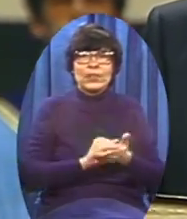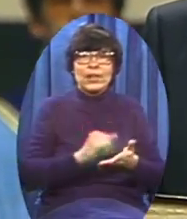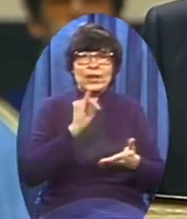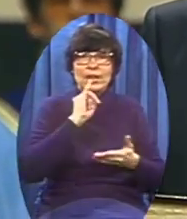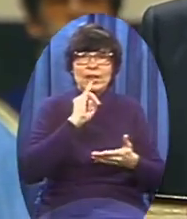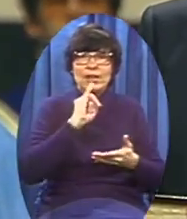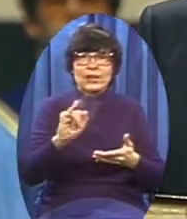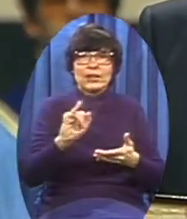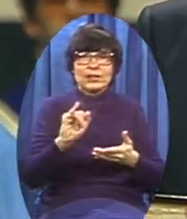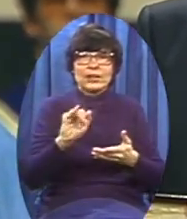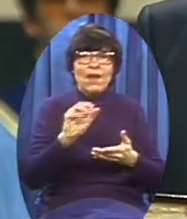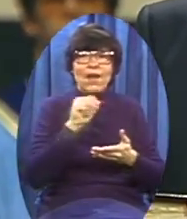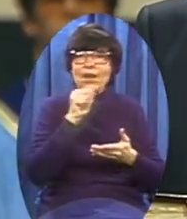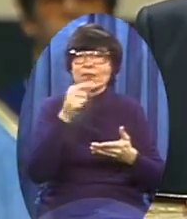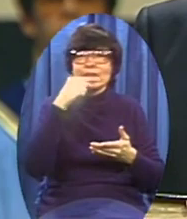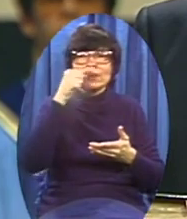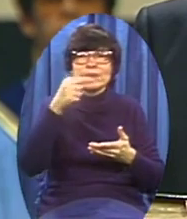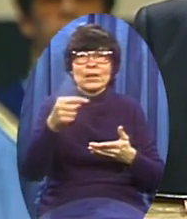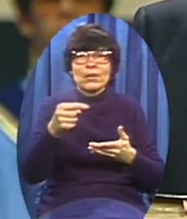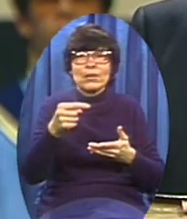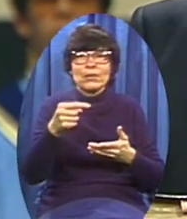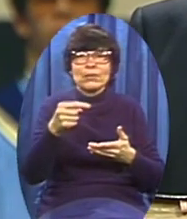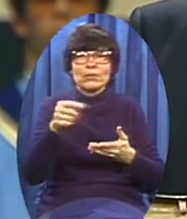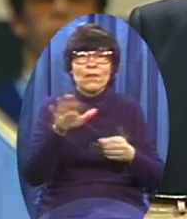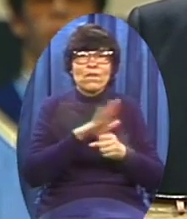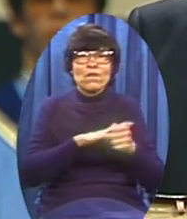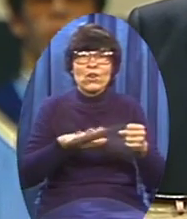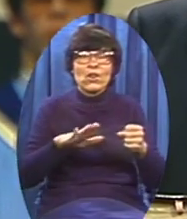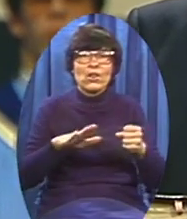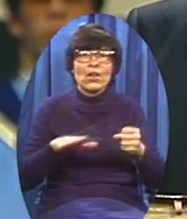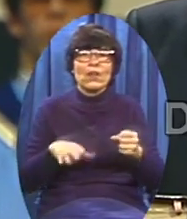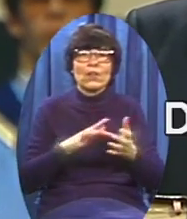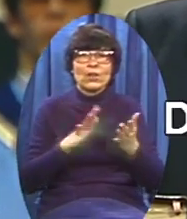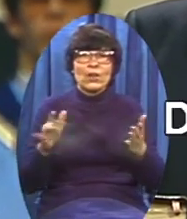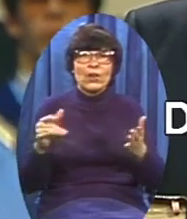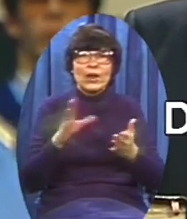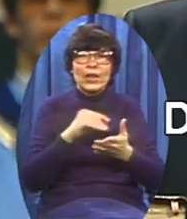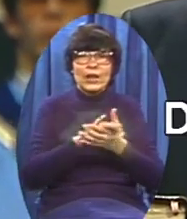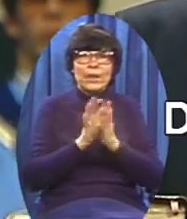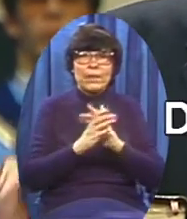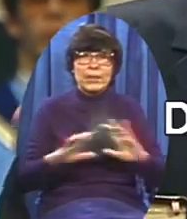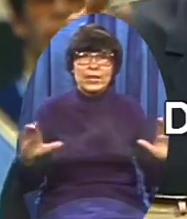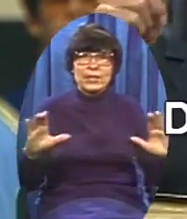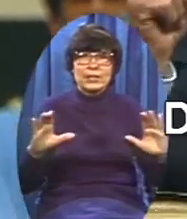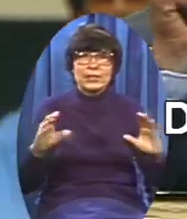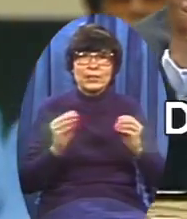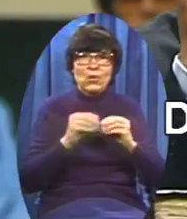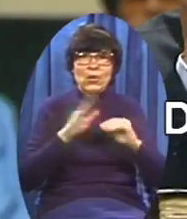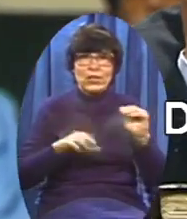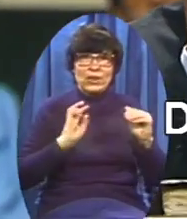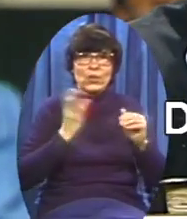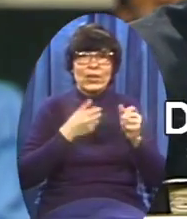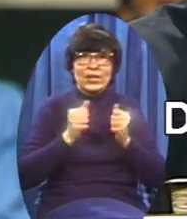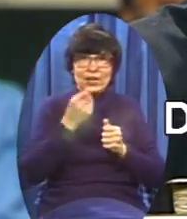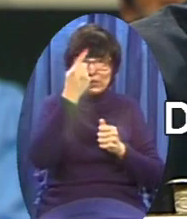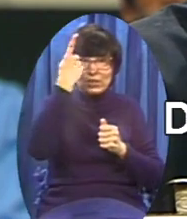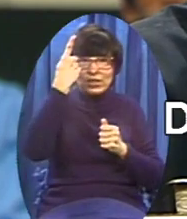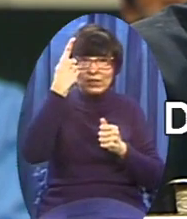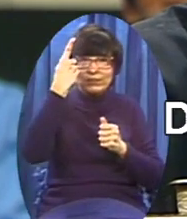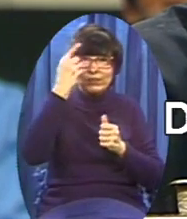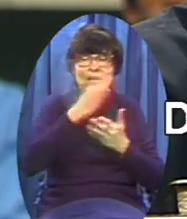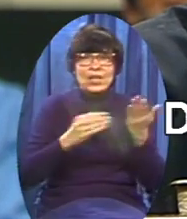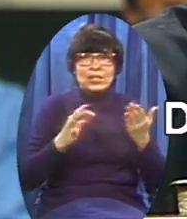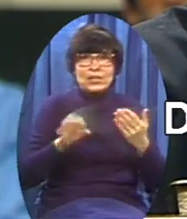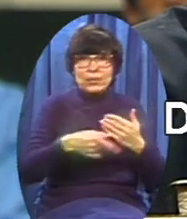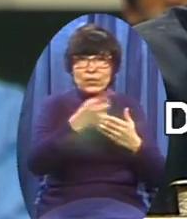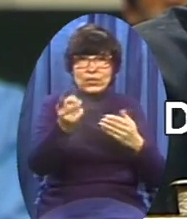glory, and a peace that passeth understanding. There are some of you right here in this audience